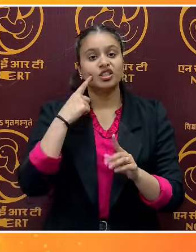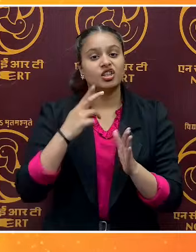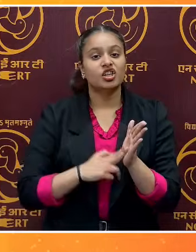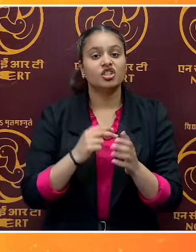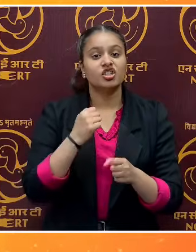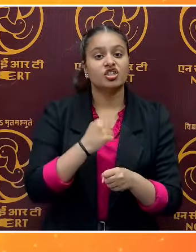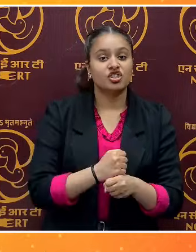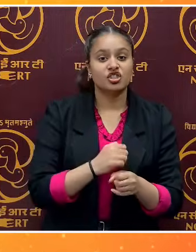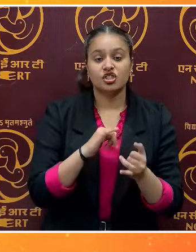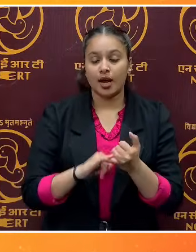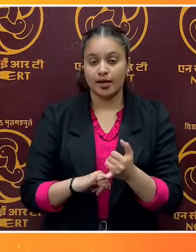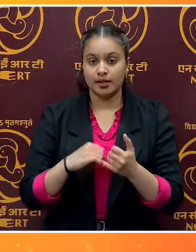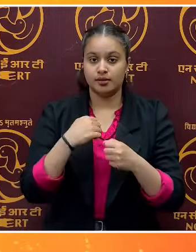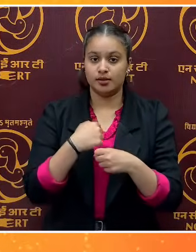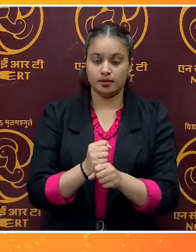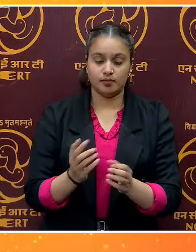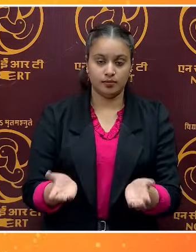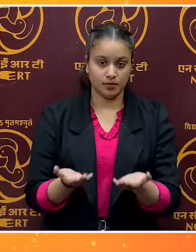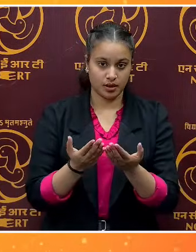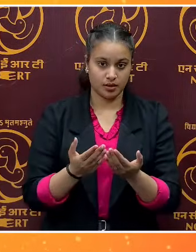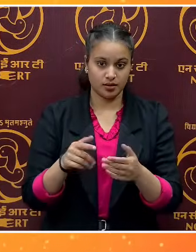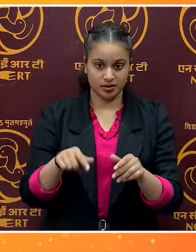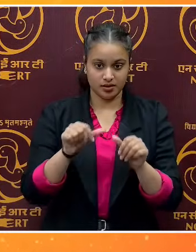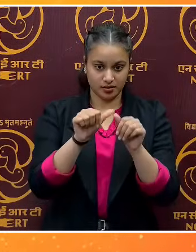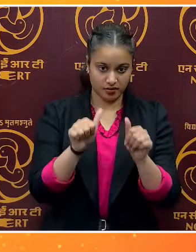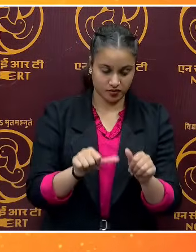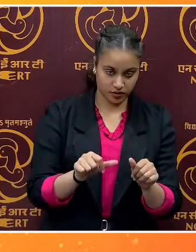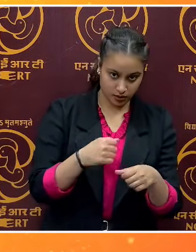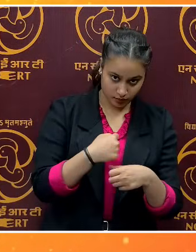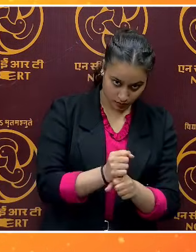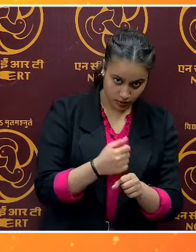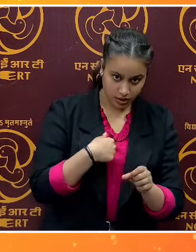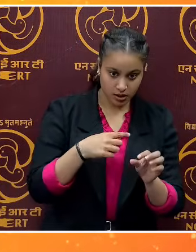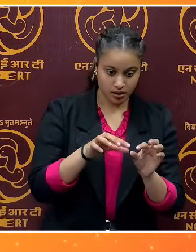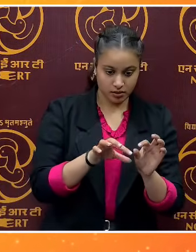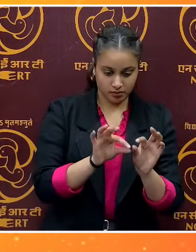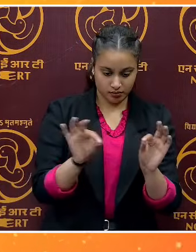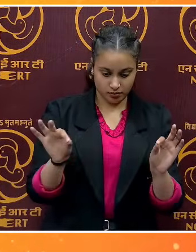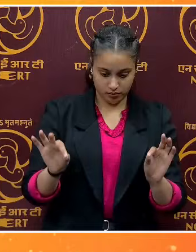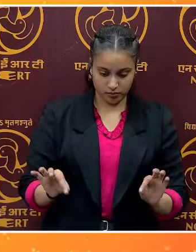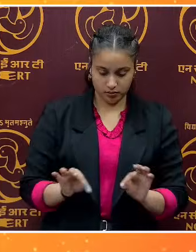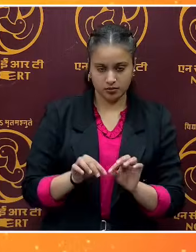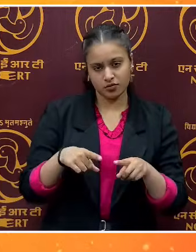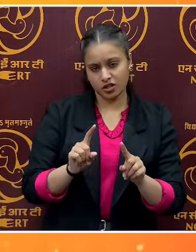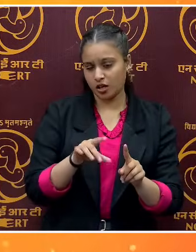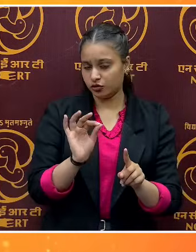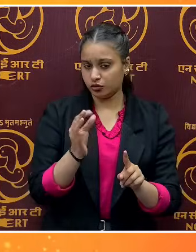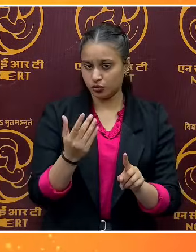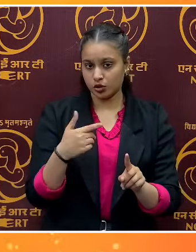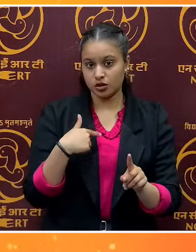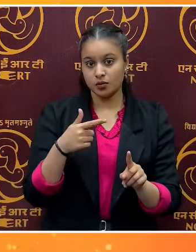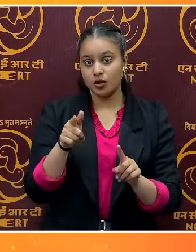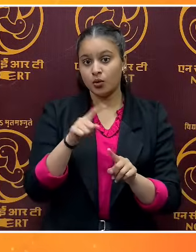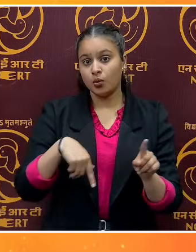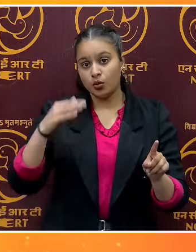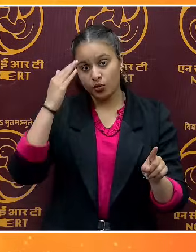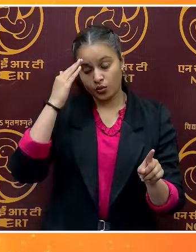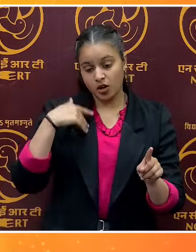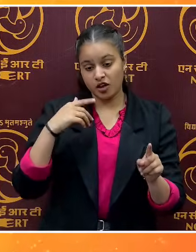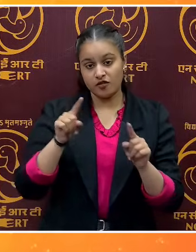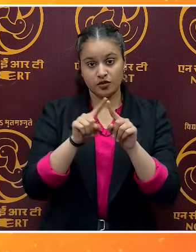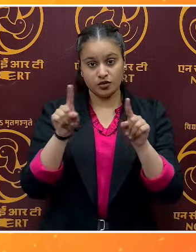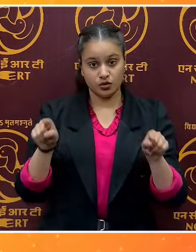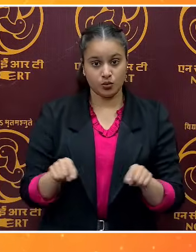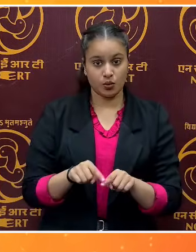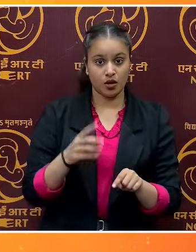also, Renuji, it's very interesting. Construct this figure. Choose measurements of your choice. Note that the larger four-sided square